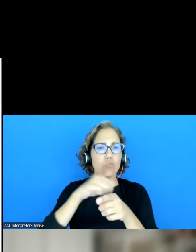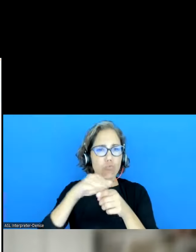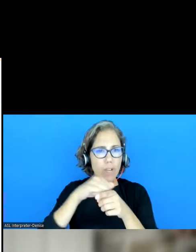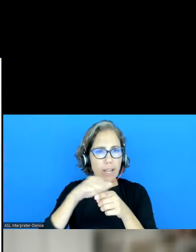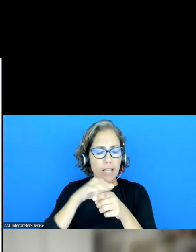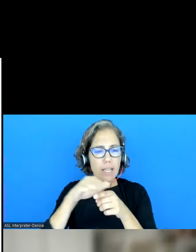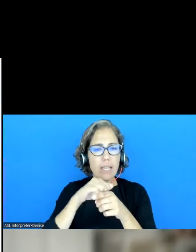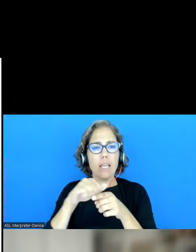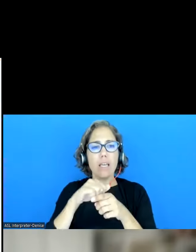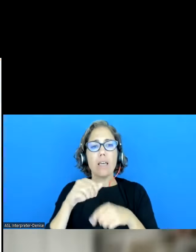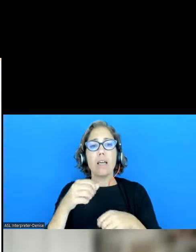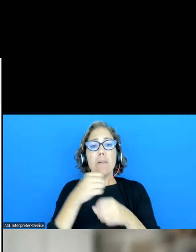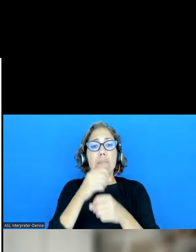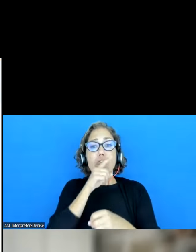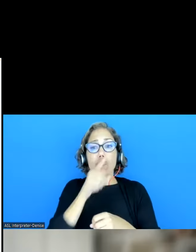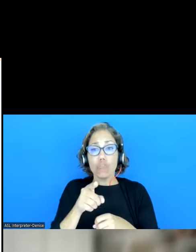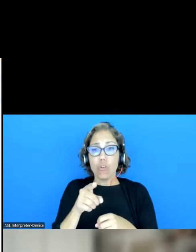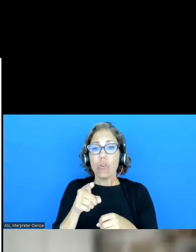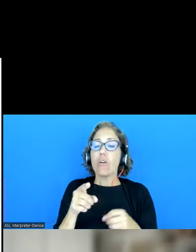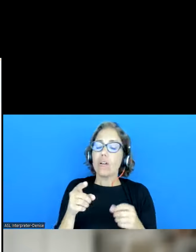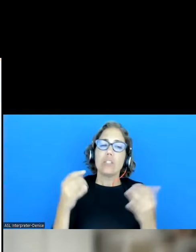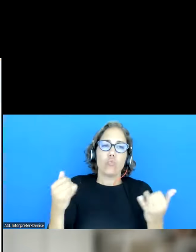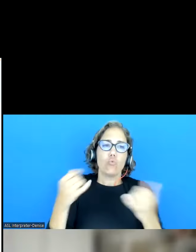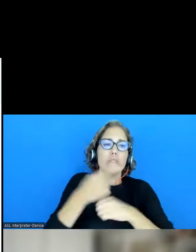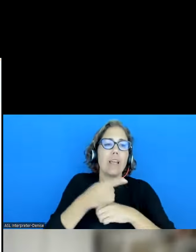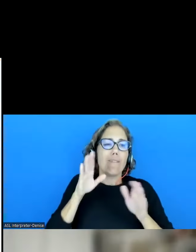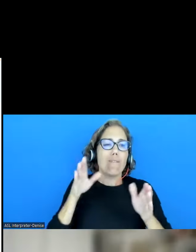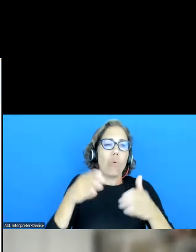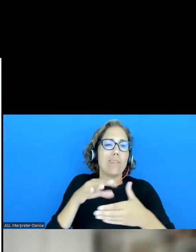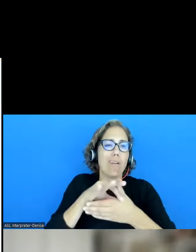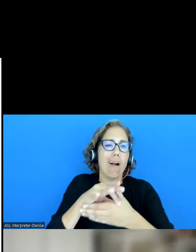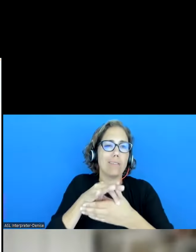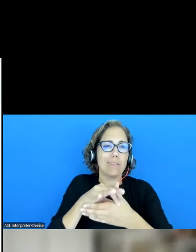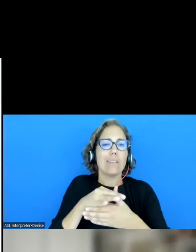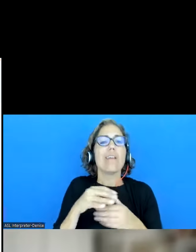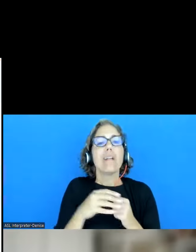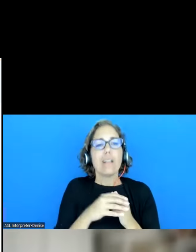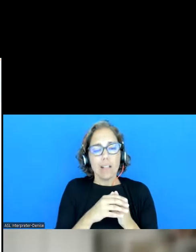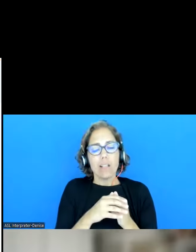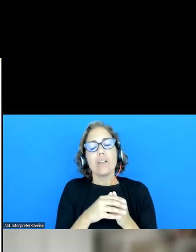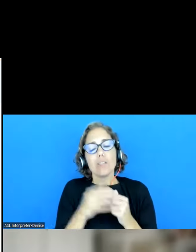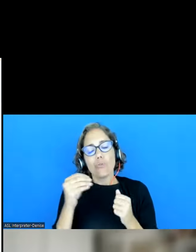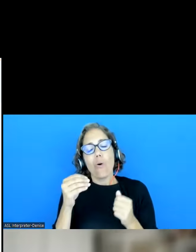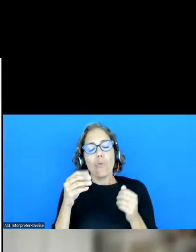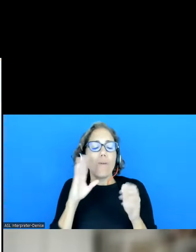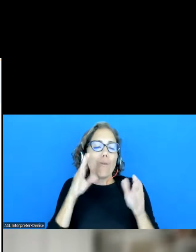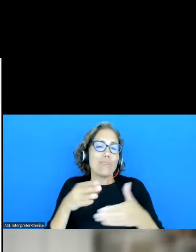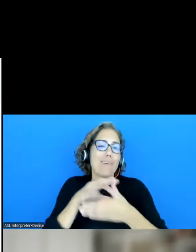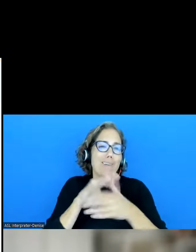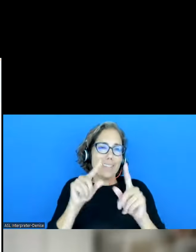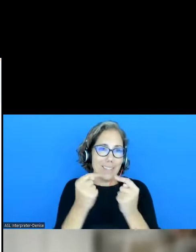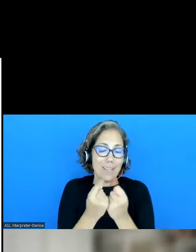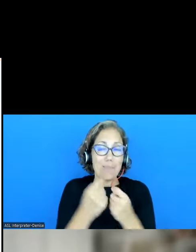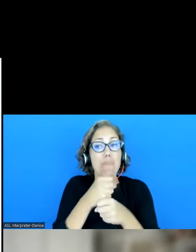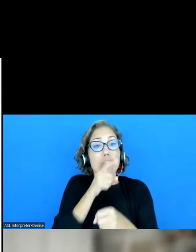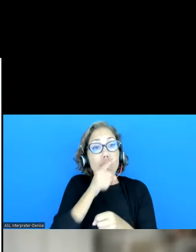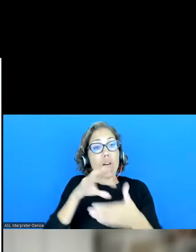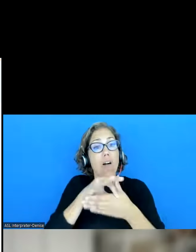making sure that everyone, I mean, today we are focusing on content, so let's talk about content team. So making sure that the content team